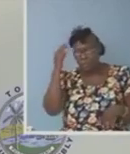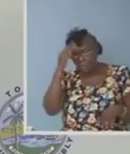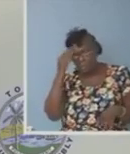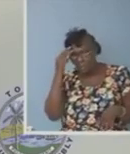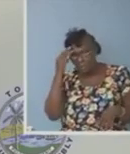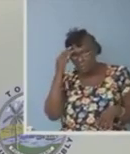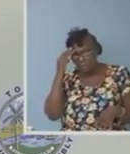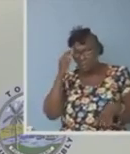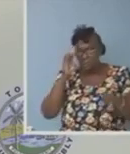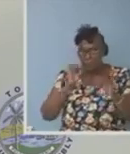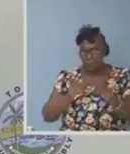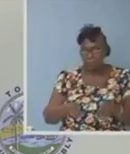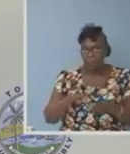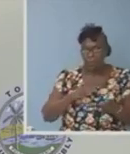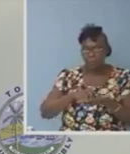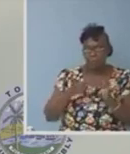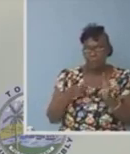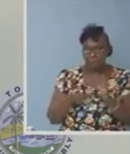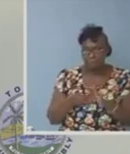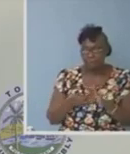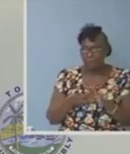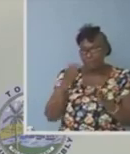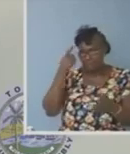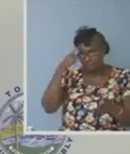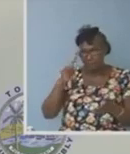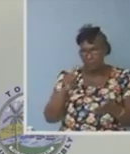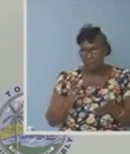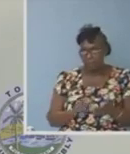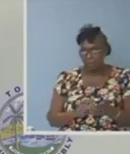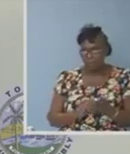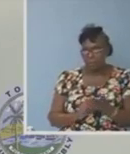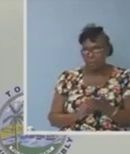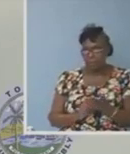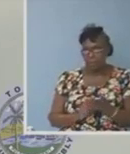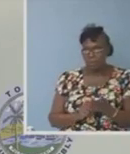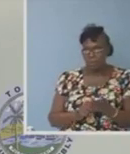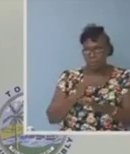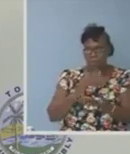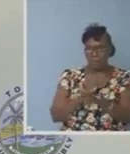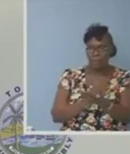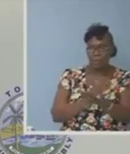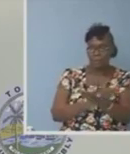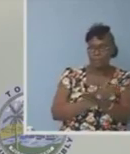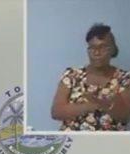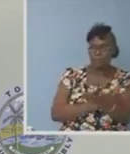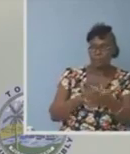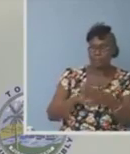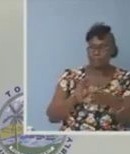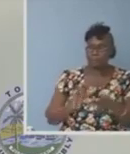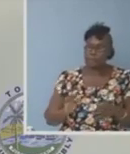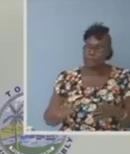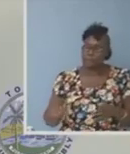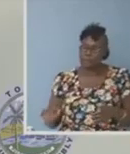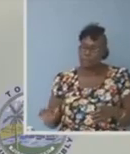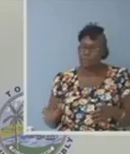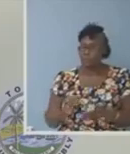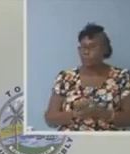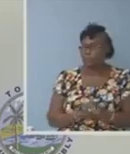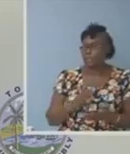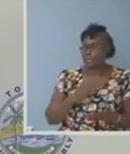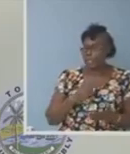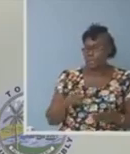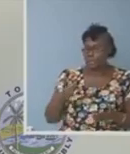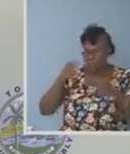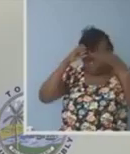this could mean for the continued progress of their children. The DIE and the THA are mindful of this, and as